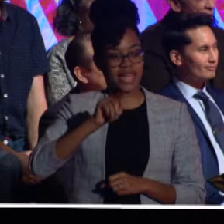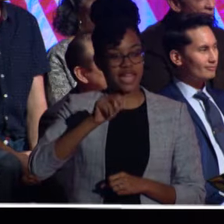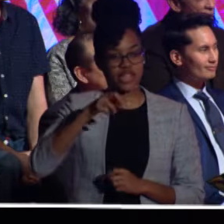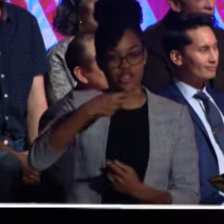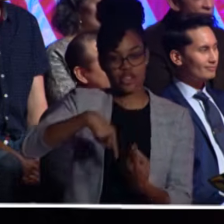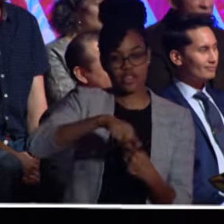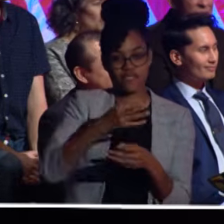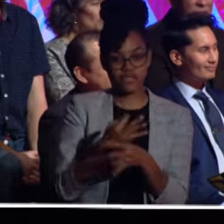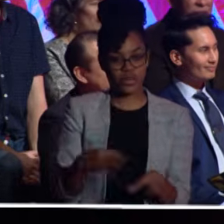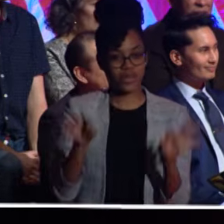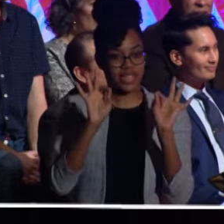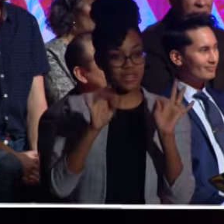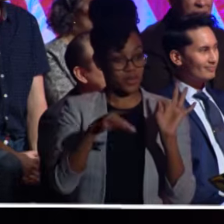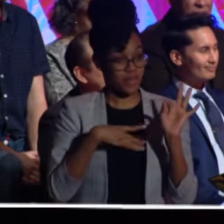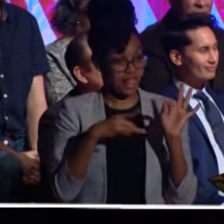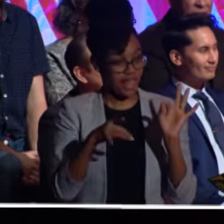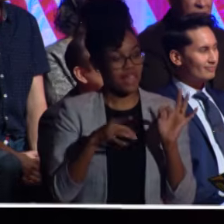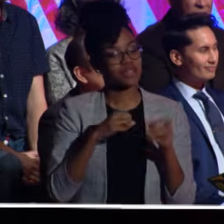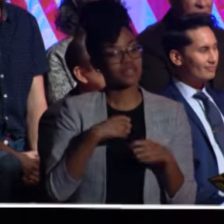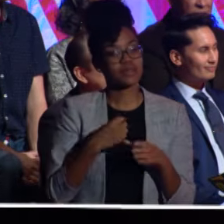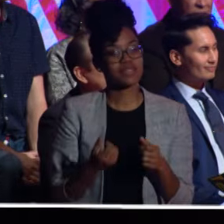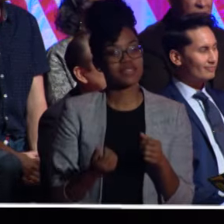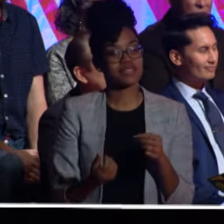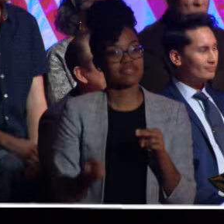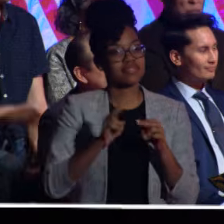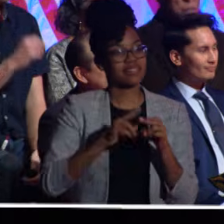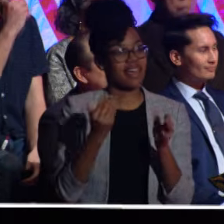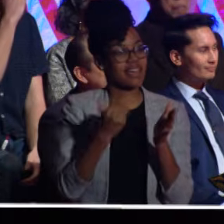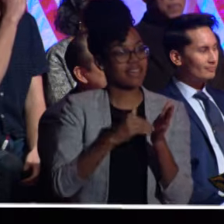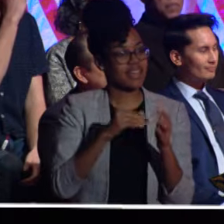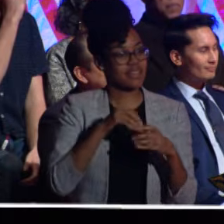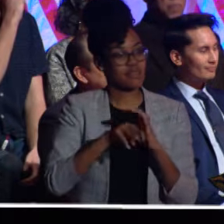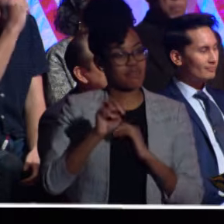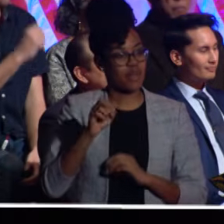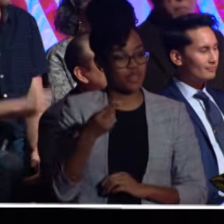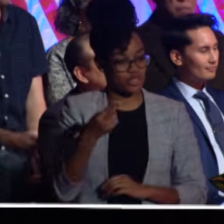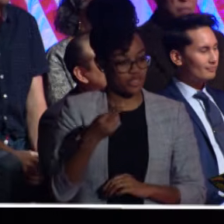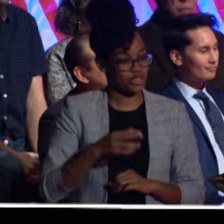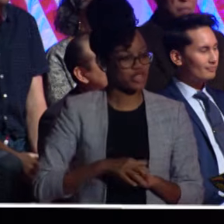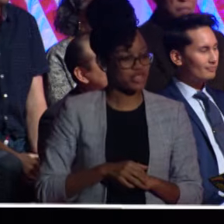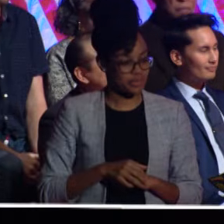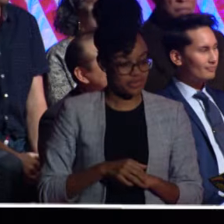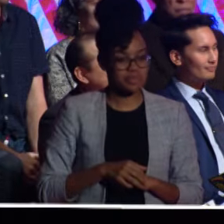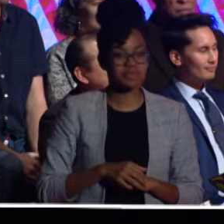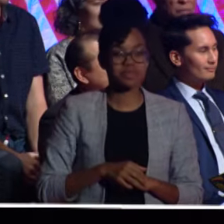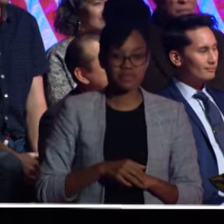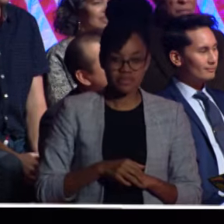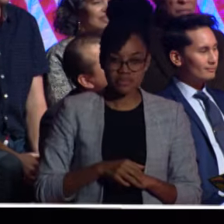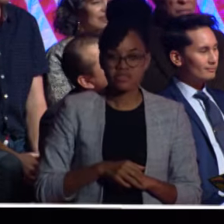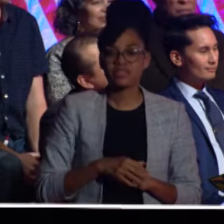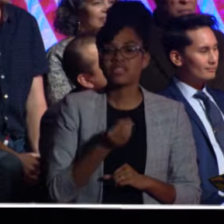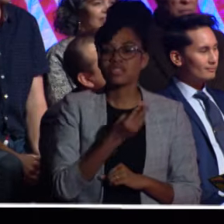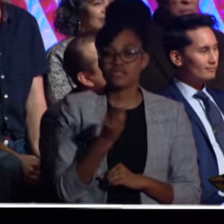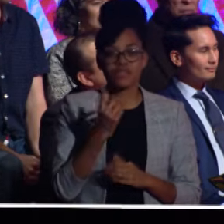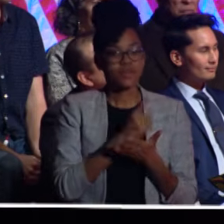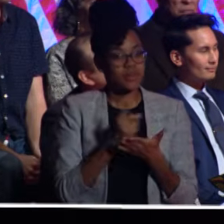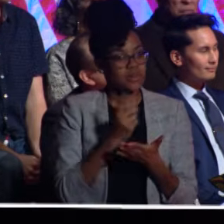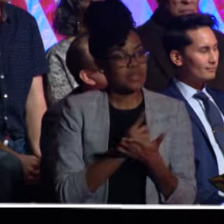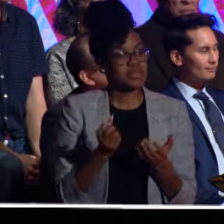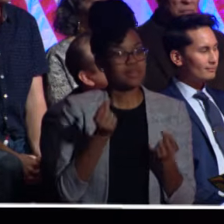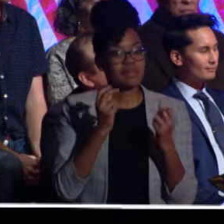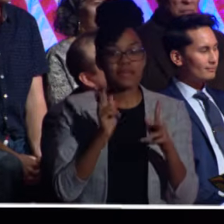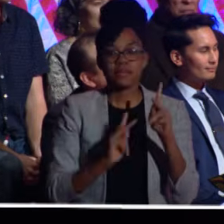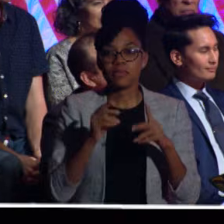in March. And over the past few weeks, workers at hotels, restaurants, and shops have stopped